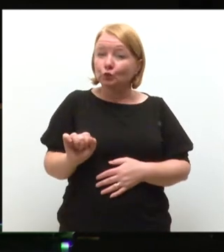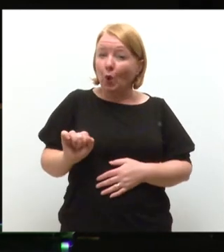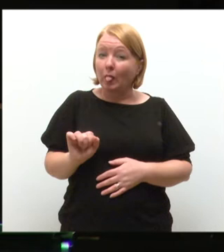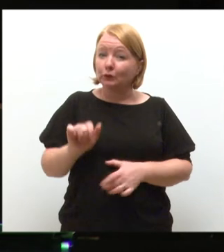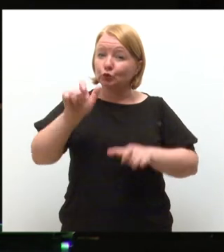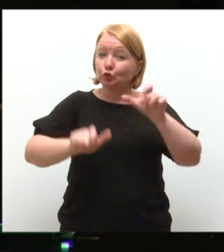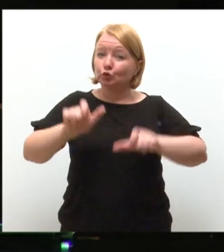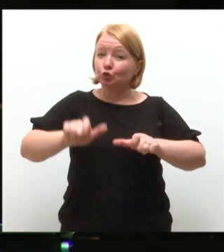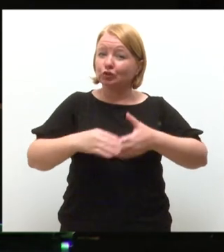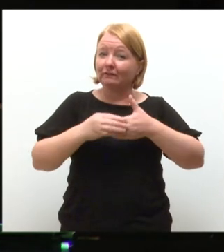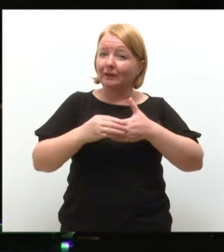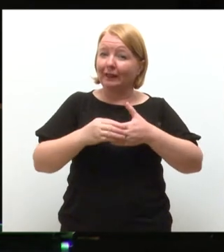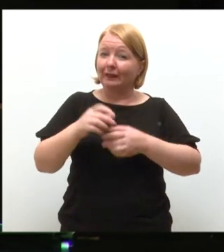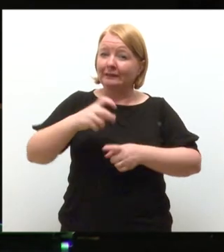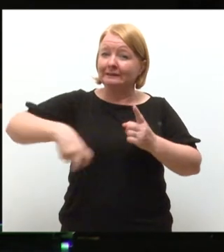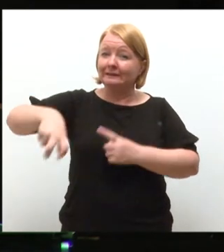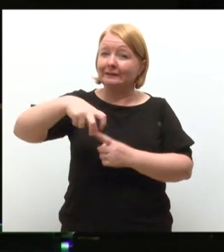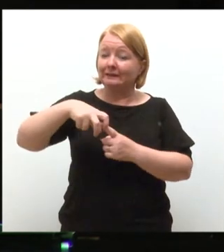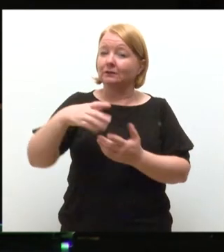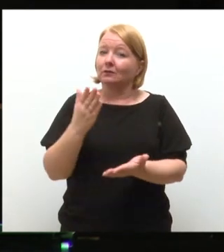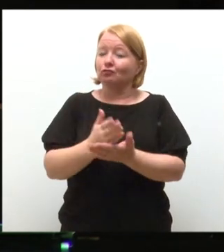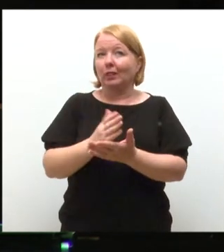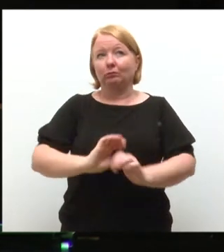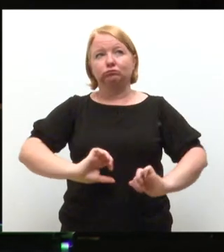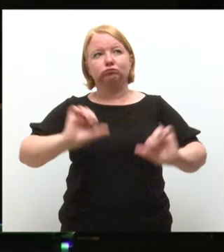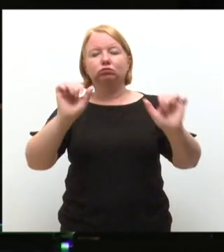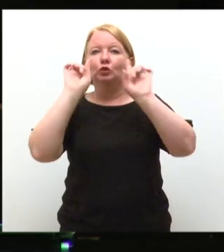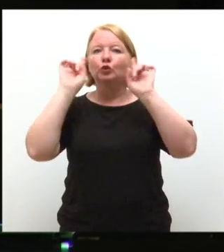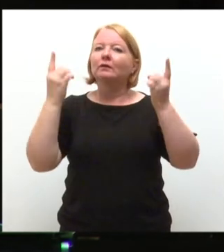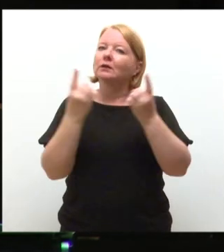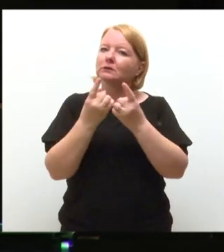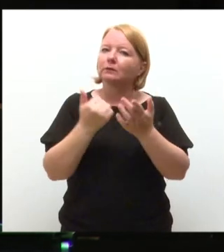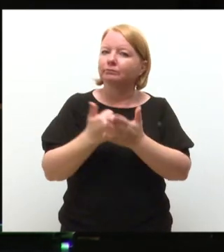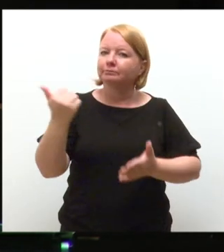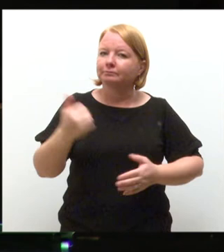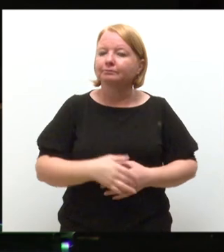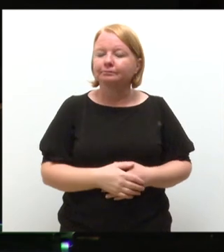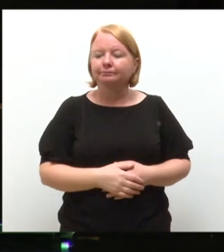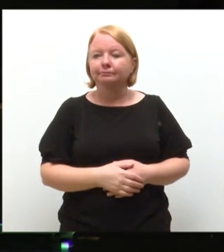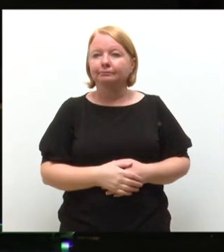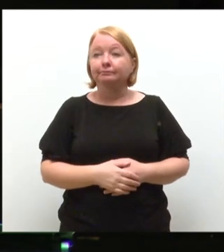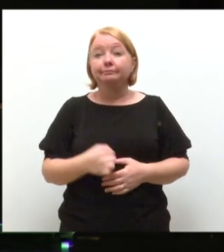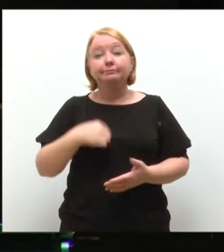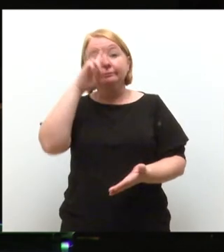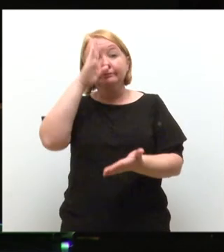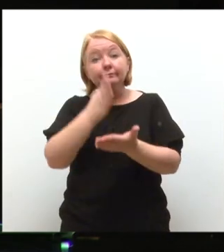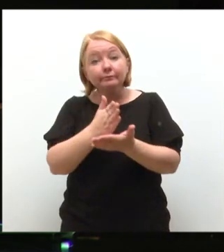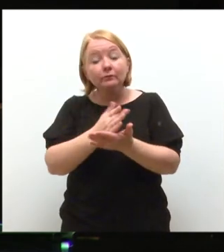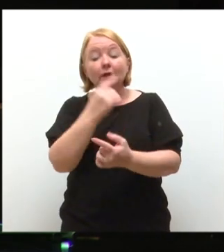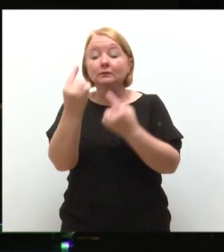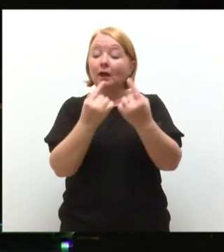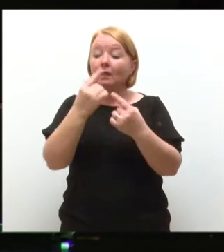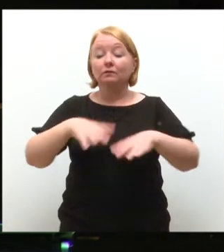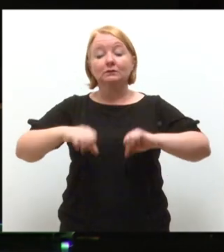-friendly city, here at an extraordinary university. I believe you are about to embark on a